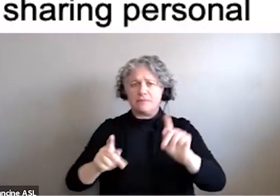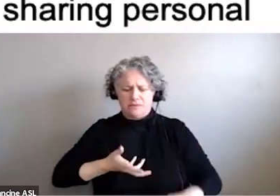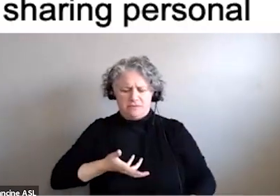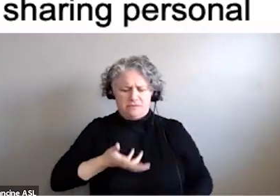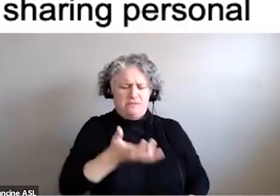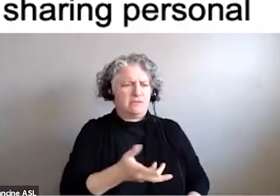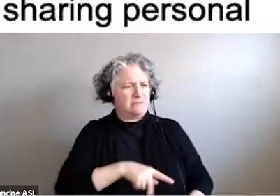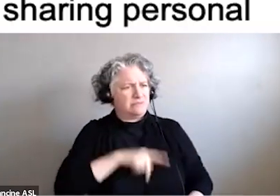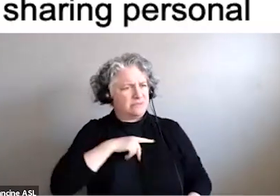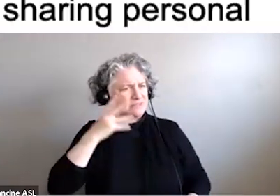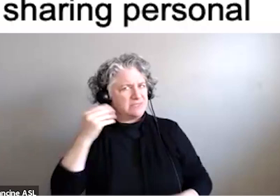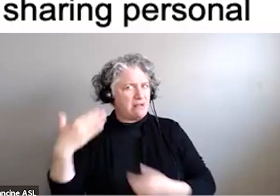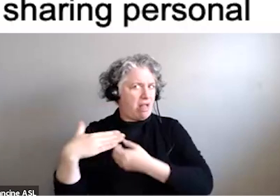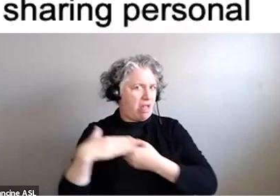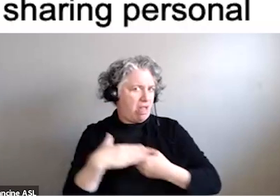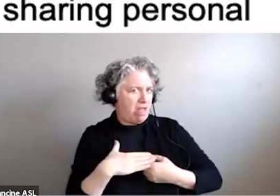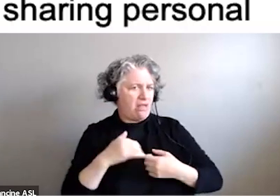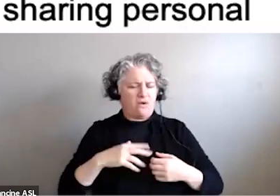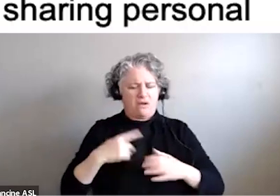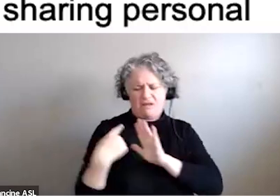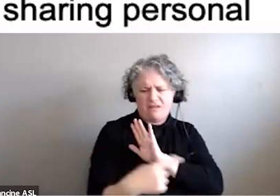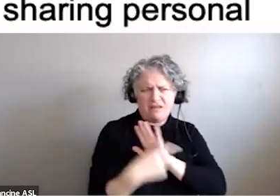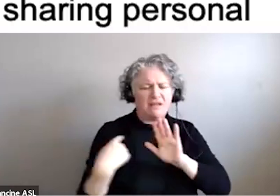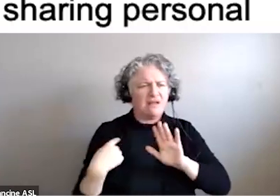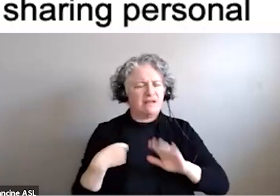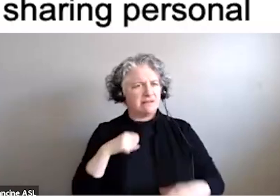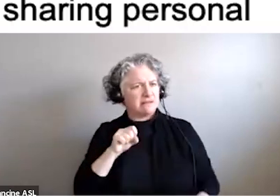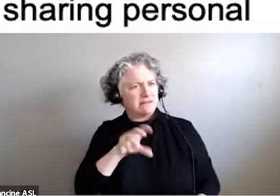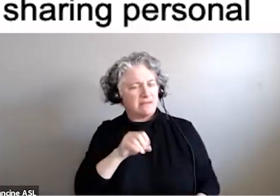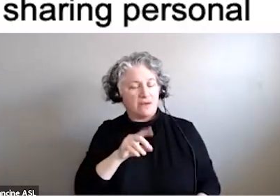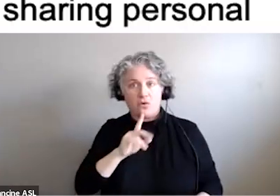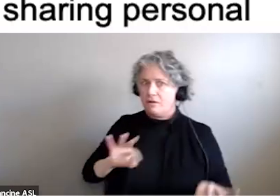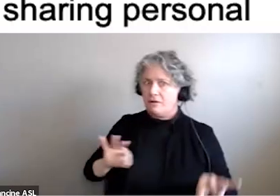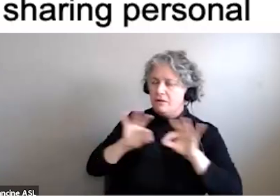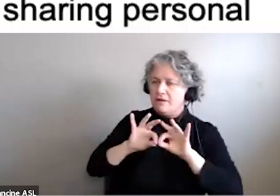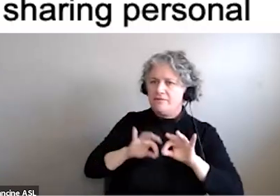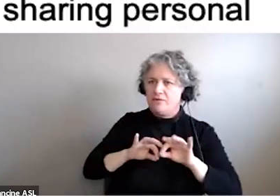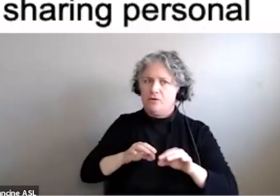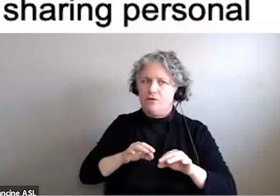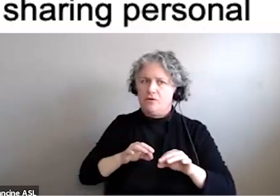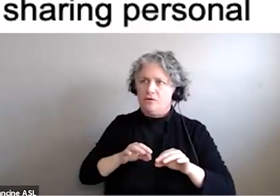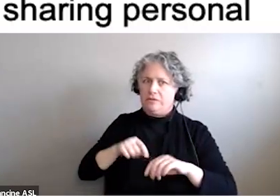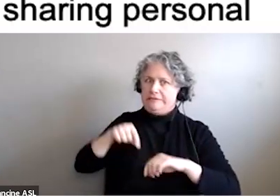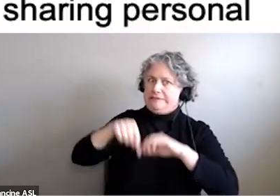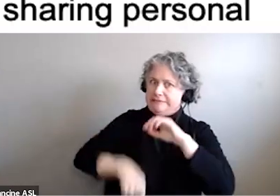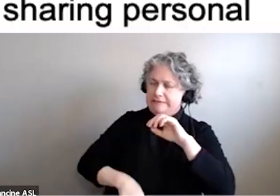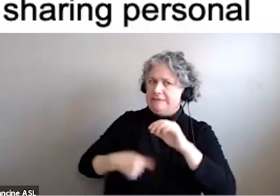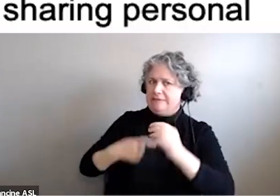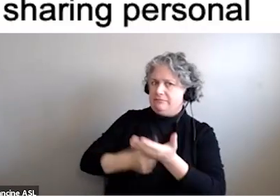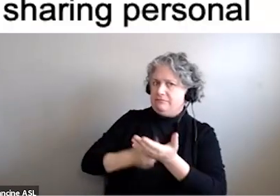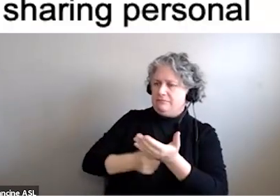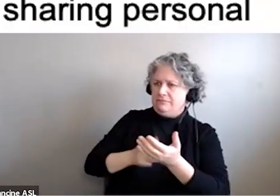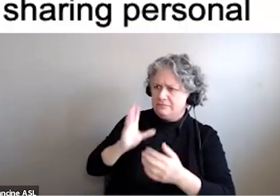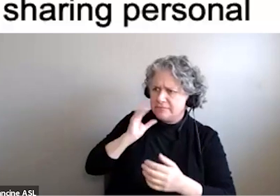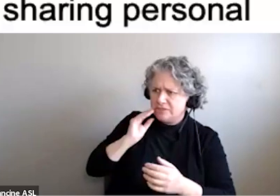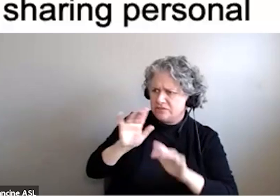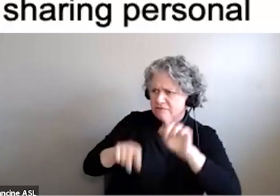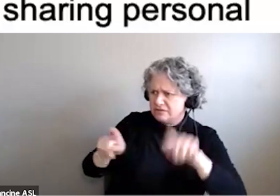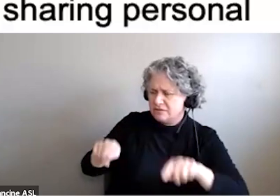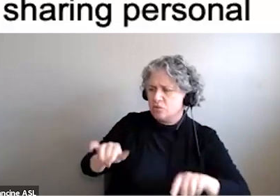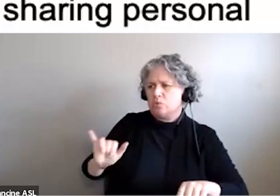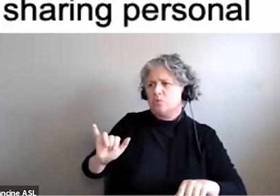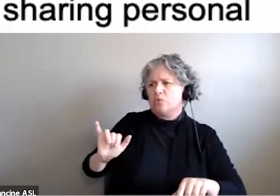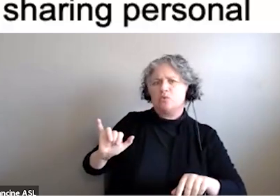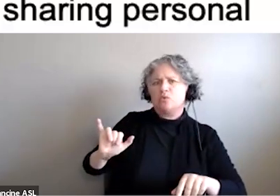has been so vital for having some deep conversations about experiences.